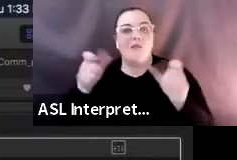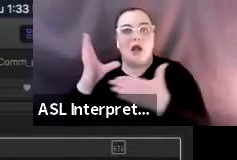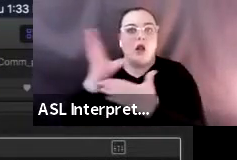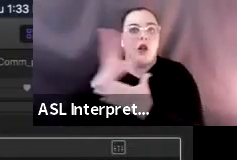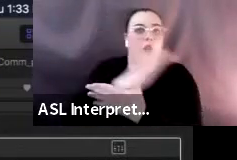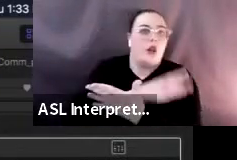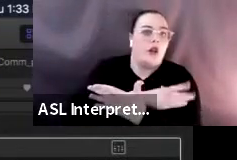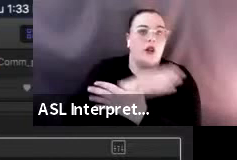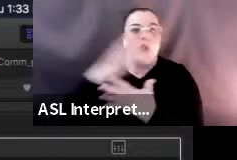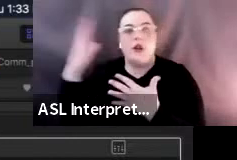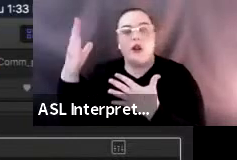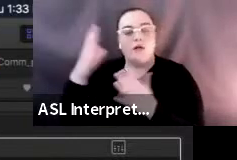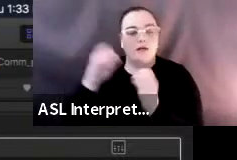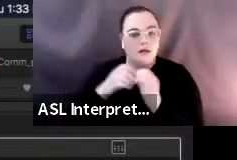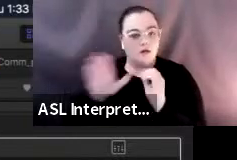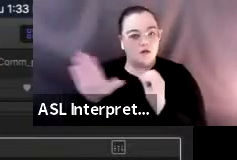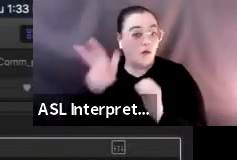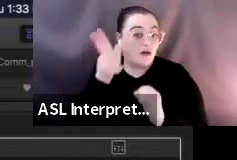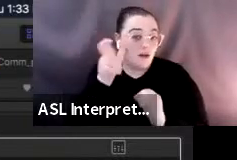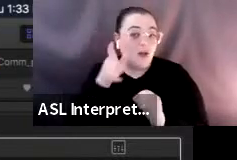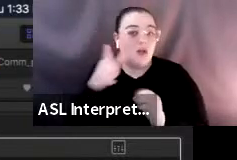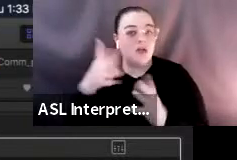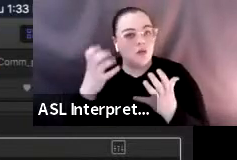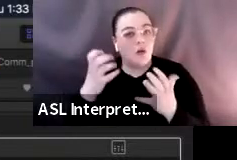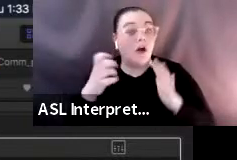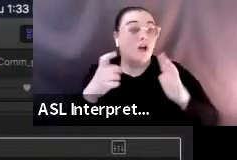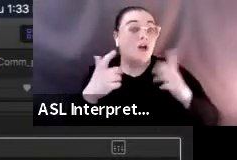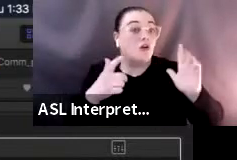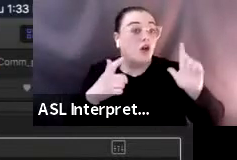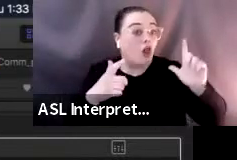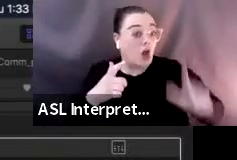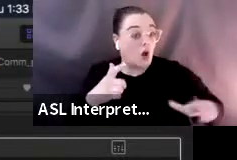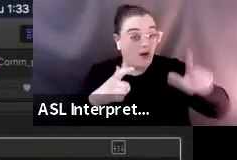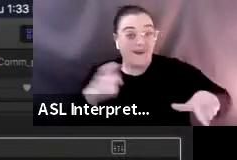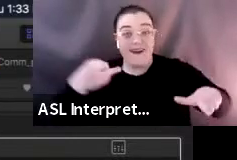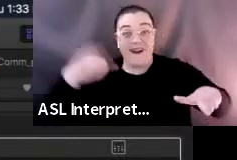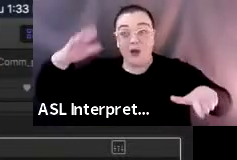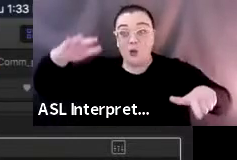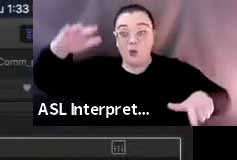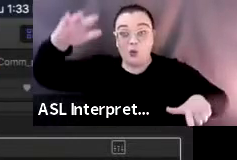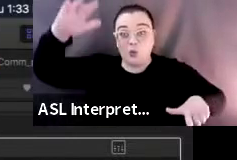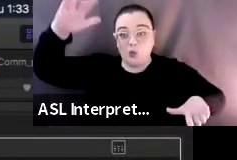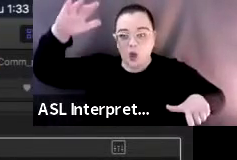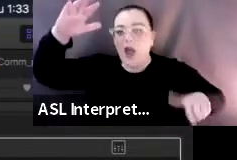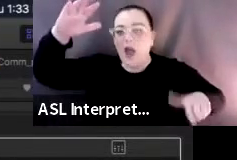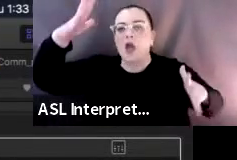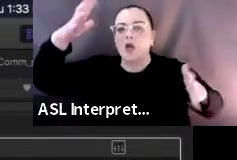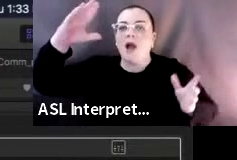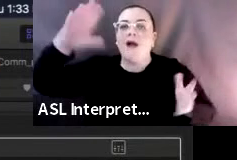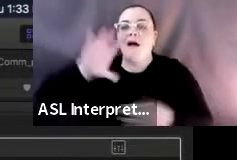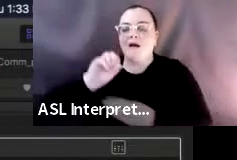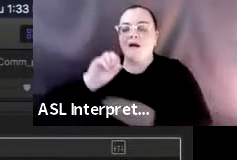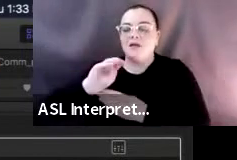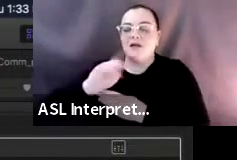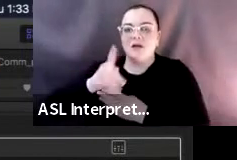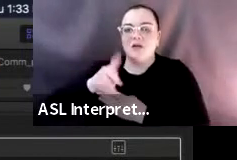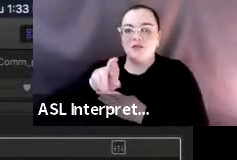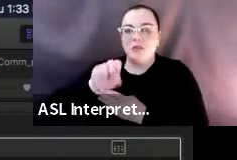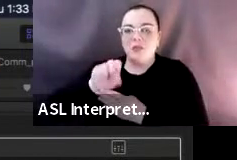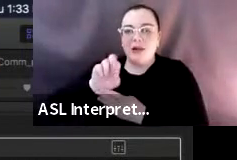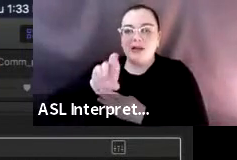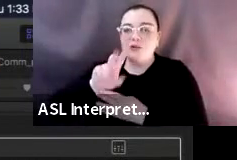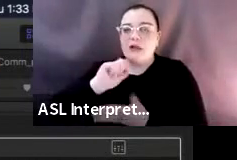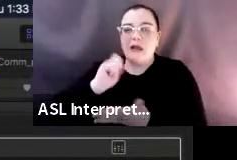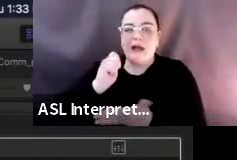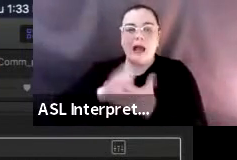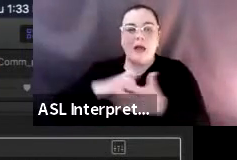the lows to not be too low and the highs to be too high. So compressor kind of brings everything into the middle, so it kind of sounds uniform and more